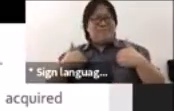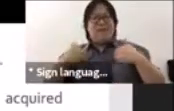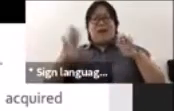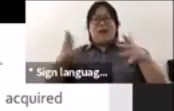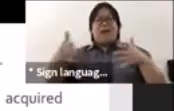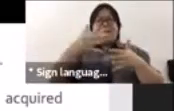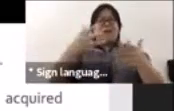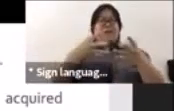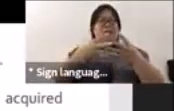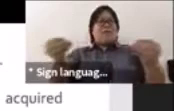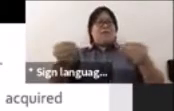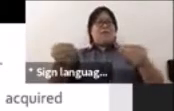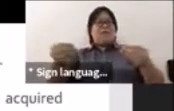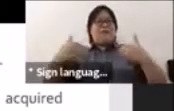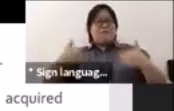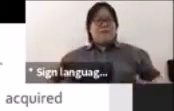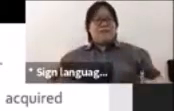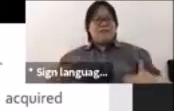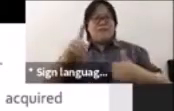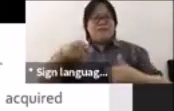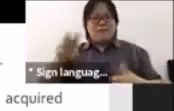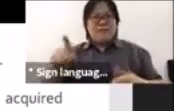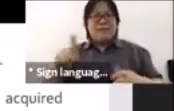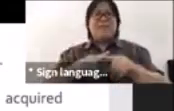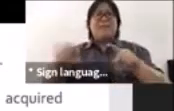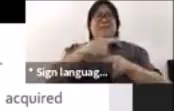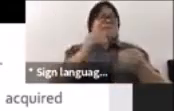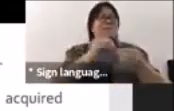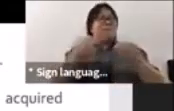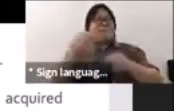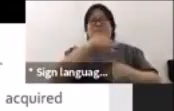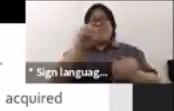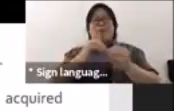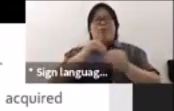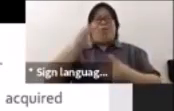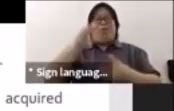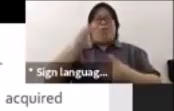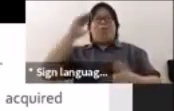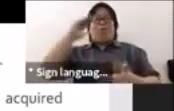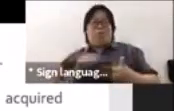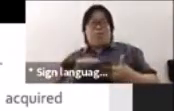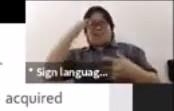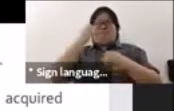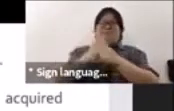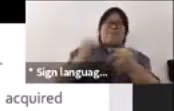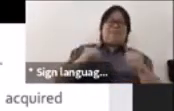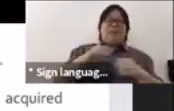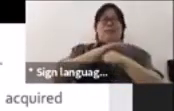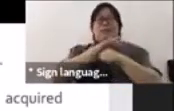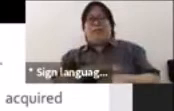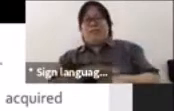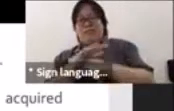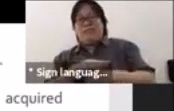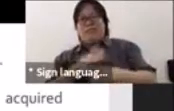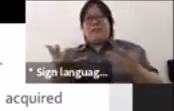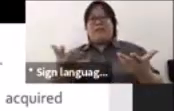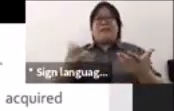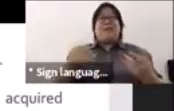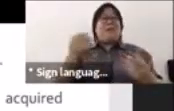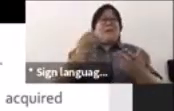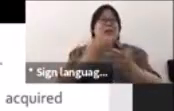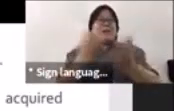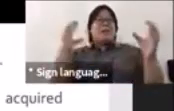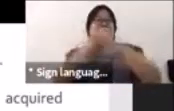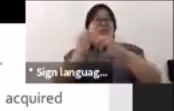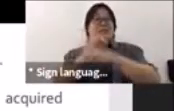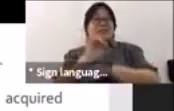disability. So their self-esteem becomes very low, they undergo anxiety and depression, and several socioeconomic challenges they come across